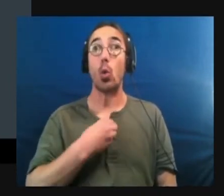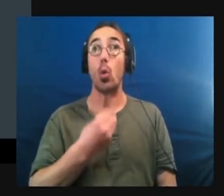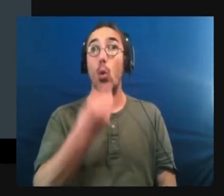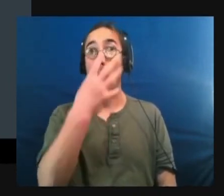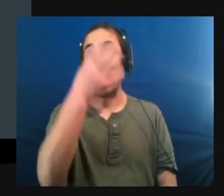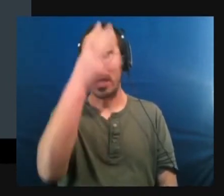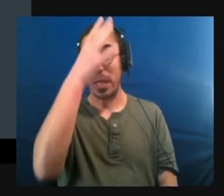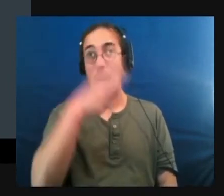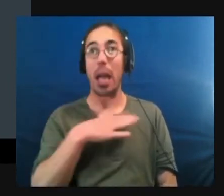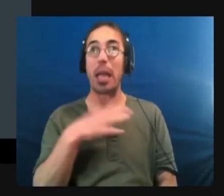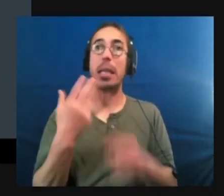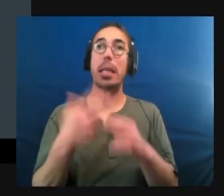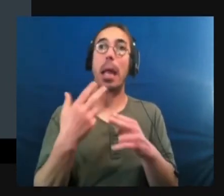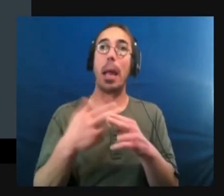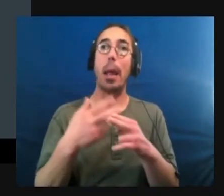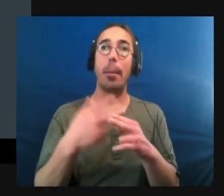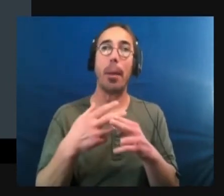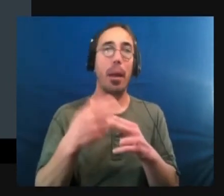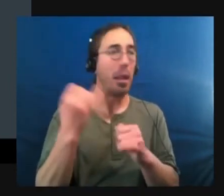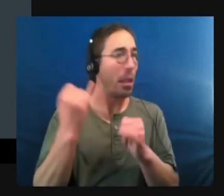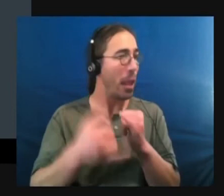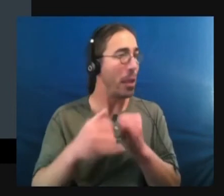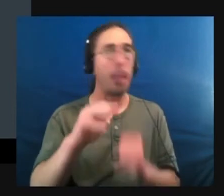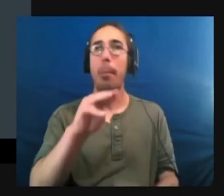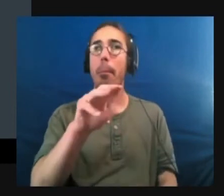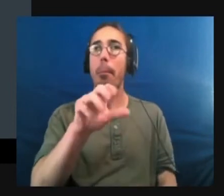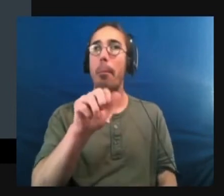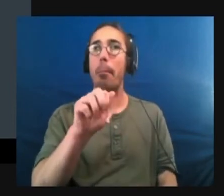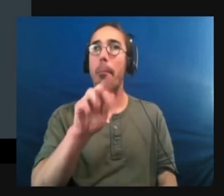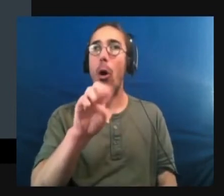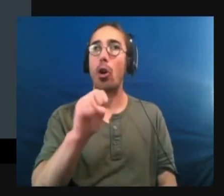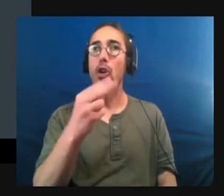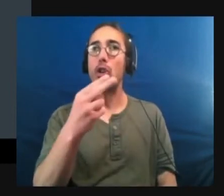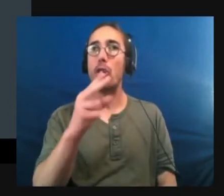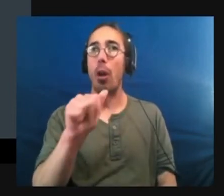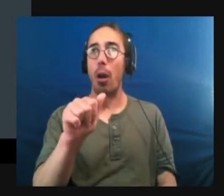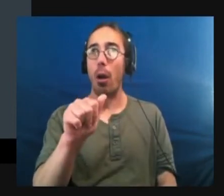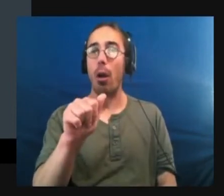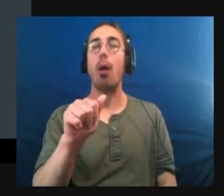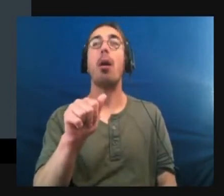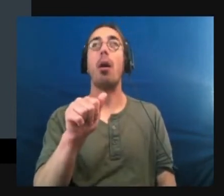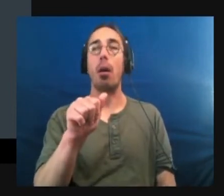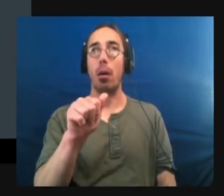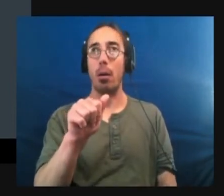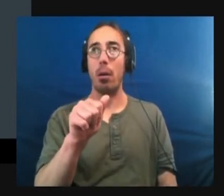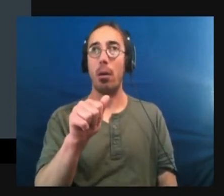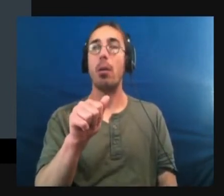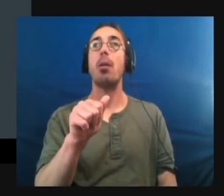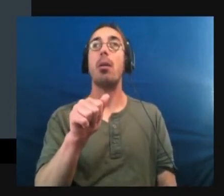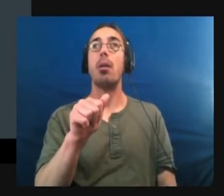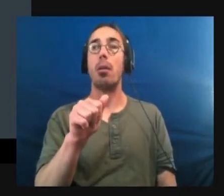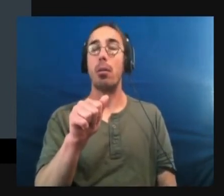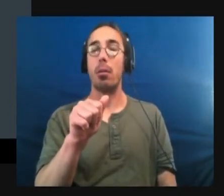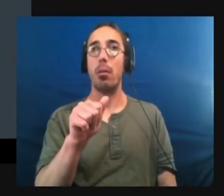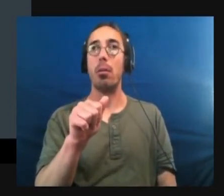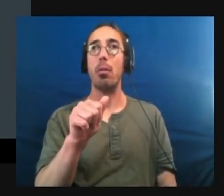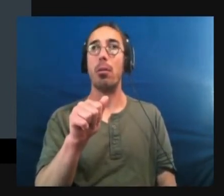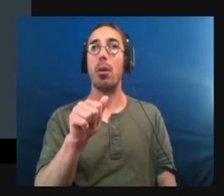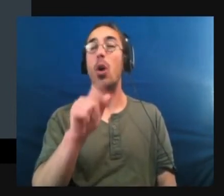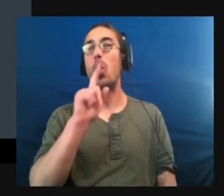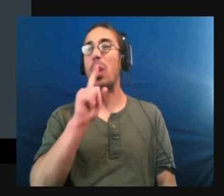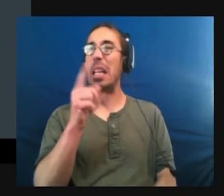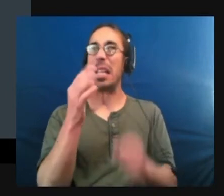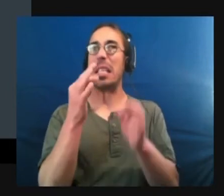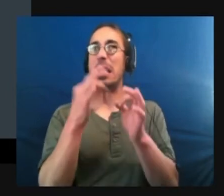named with the last name of Marsha, which Marsha in 1966, really